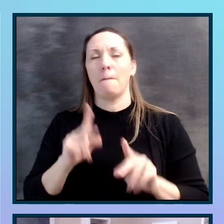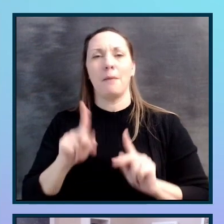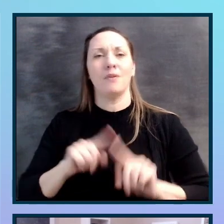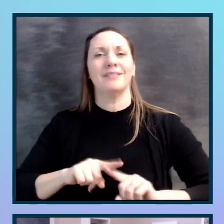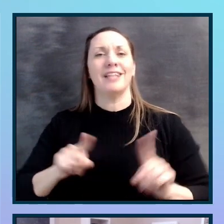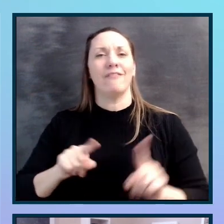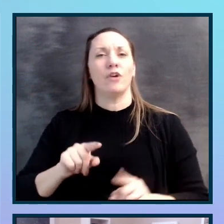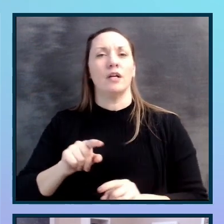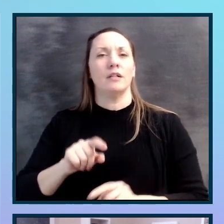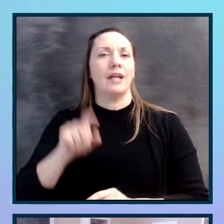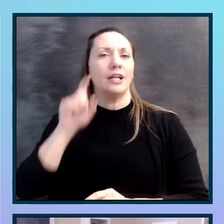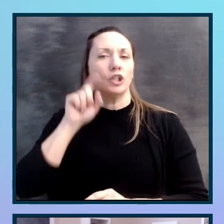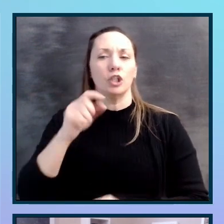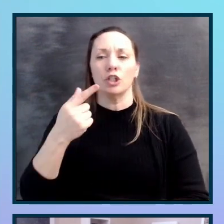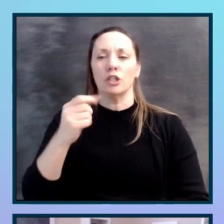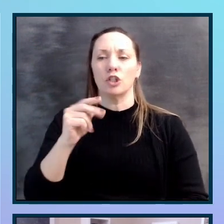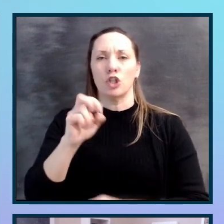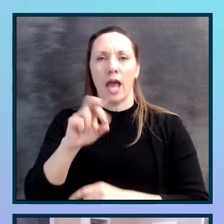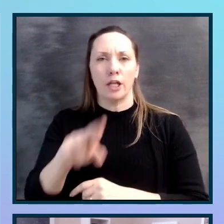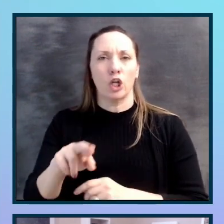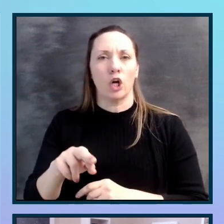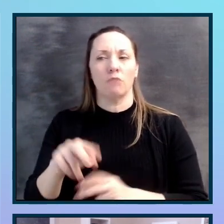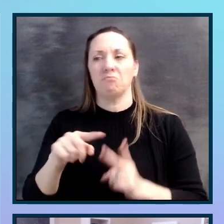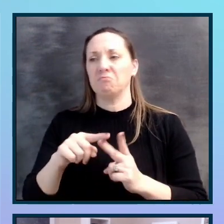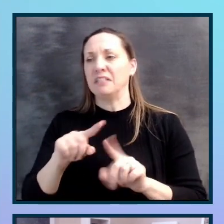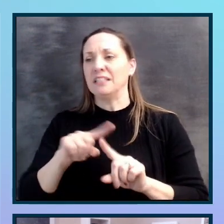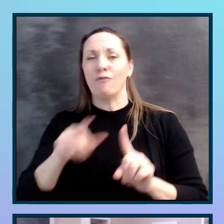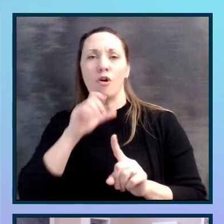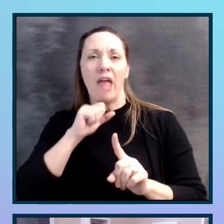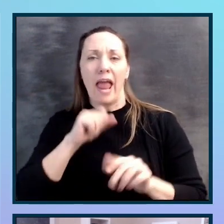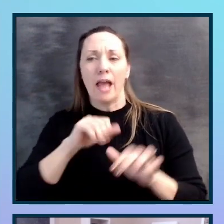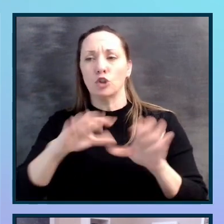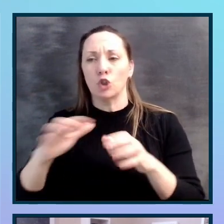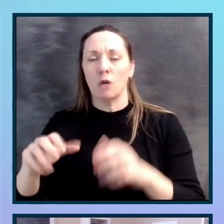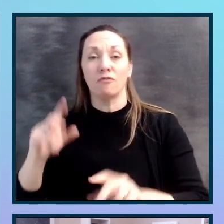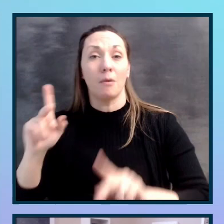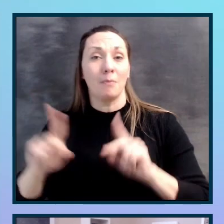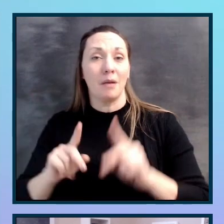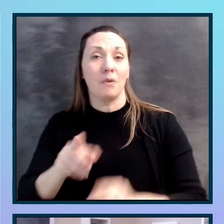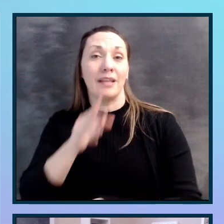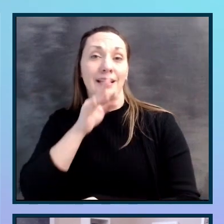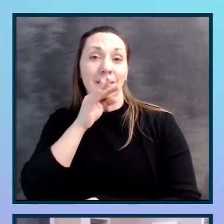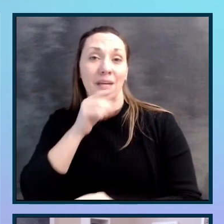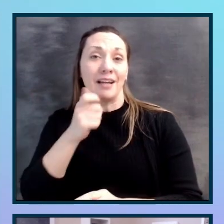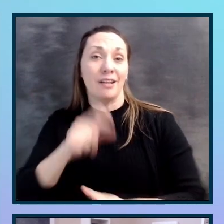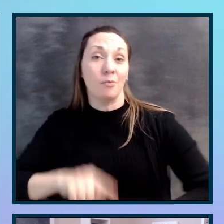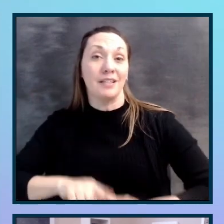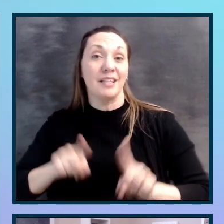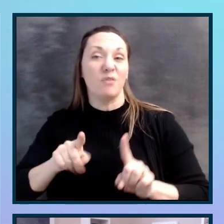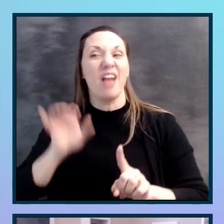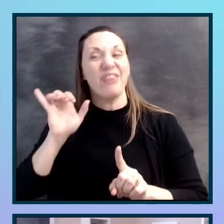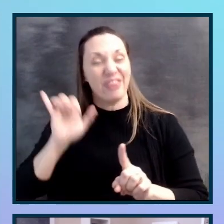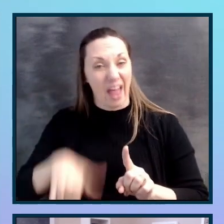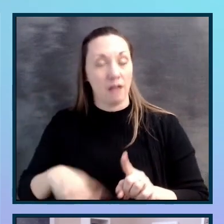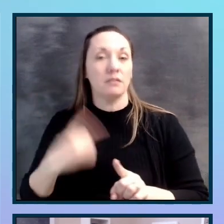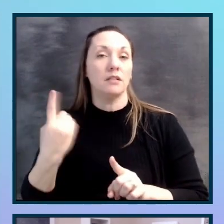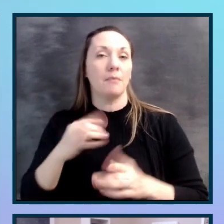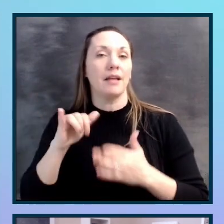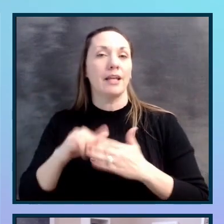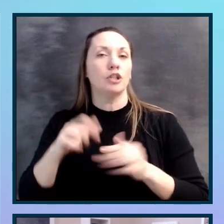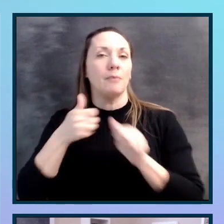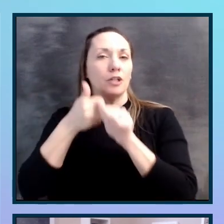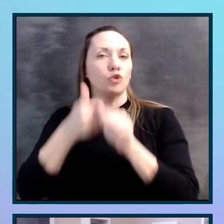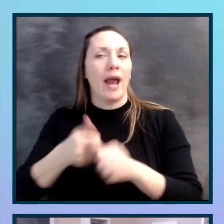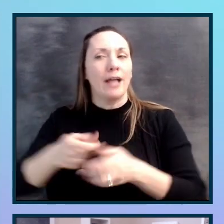and age groups, for people who speak a little bit differently. This is something that should be tracked and researched and